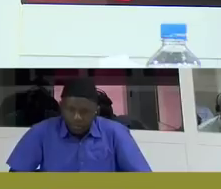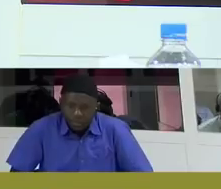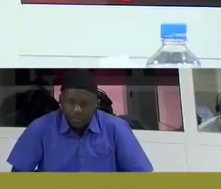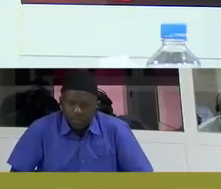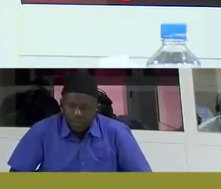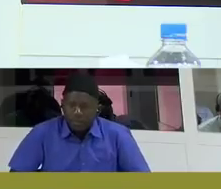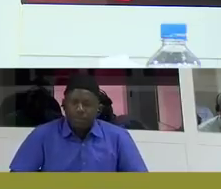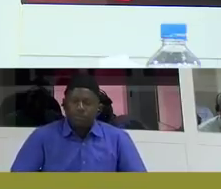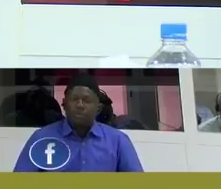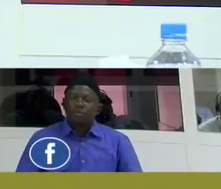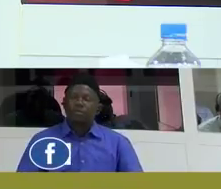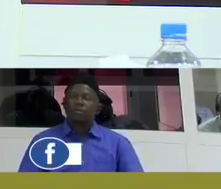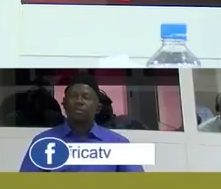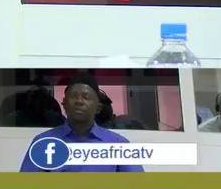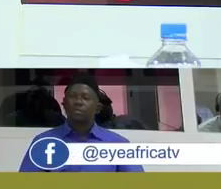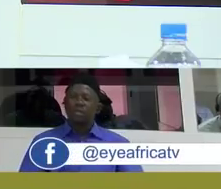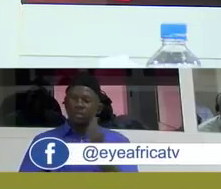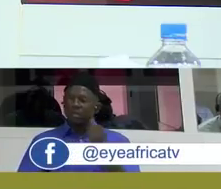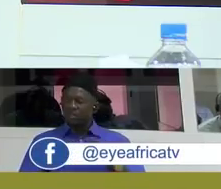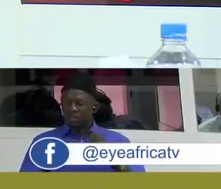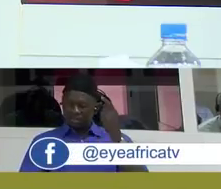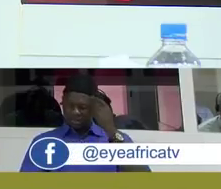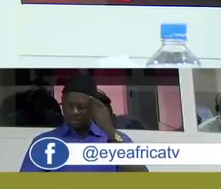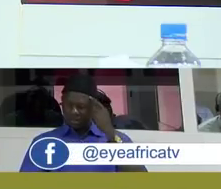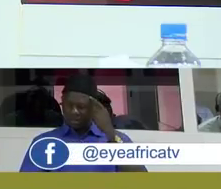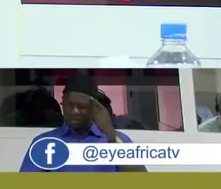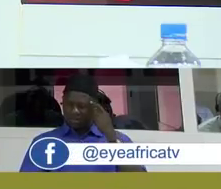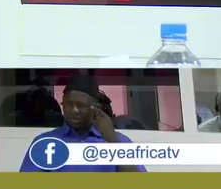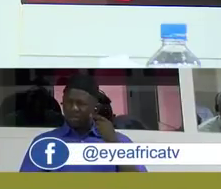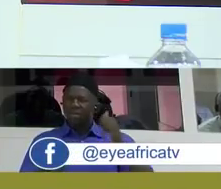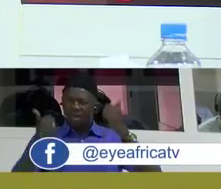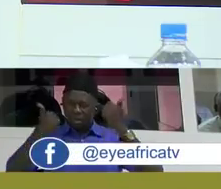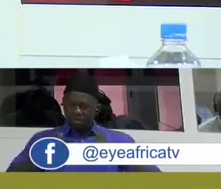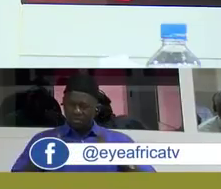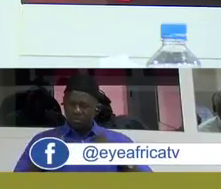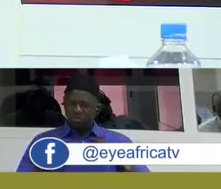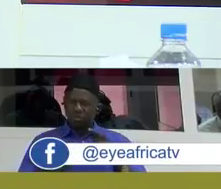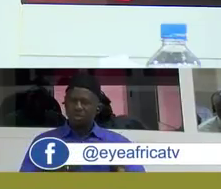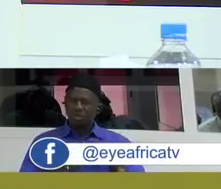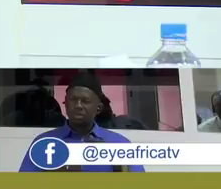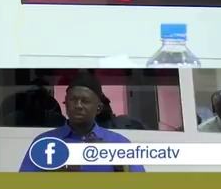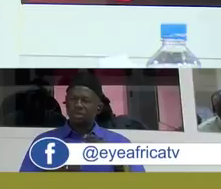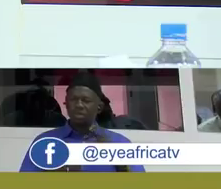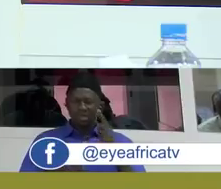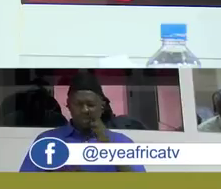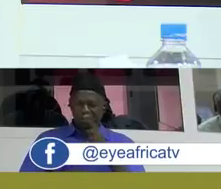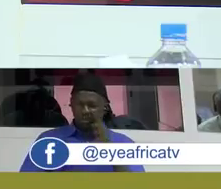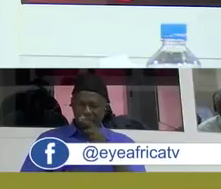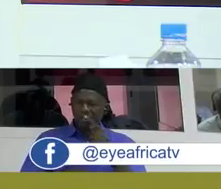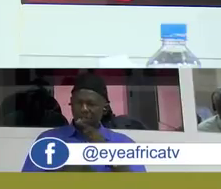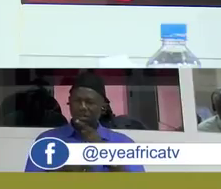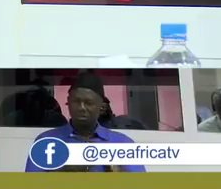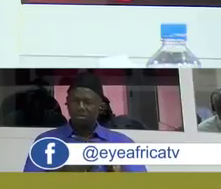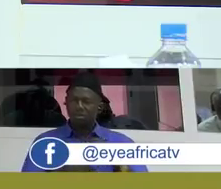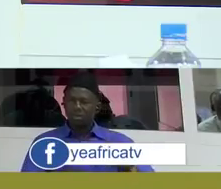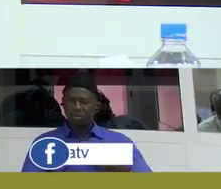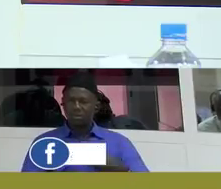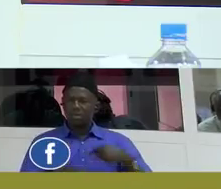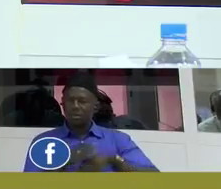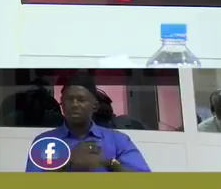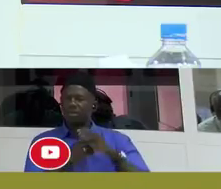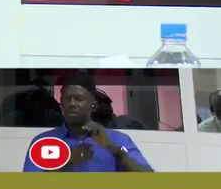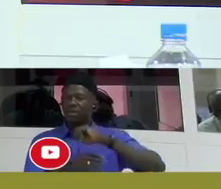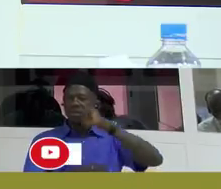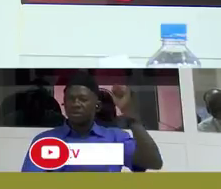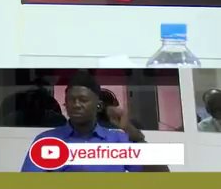I think it coincided with the effort that the Gambians in the diaspora